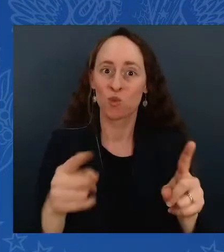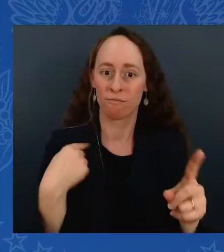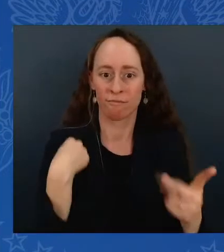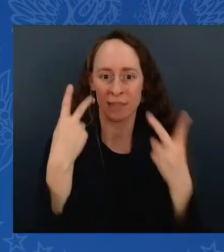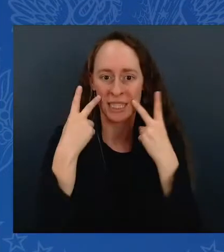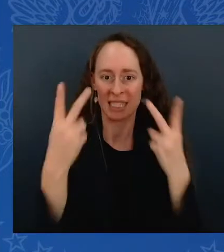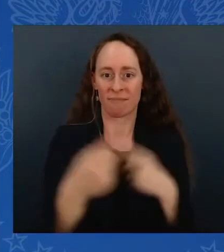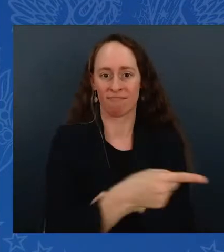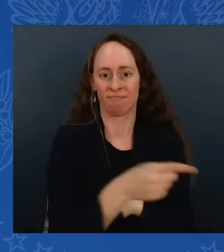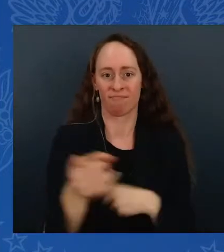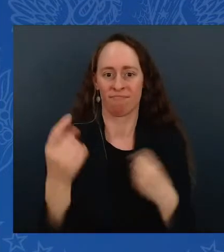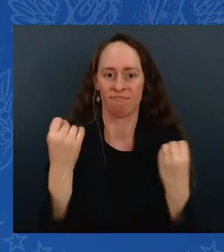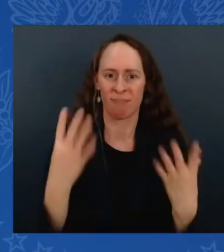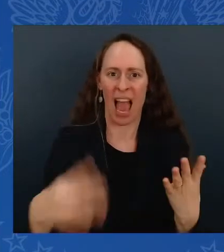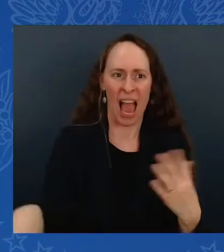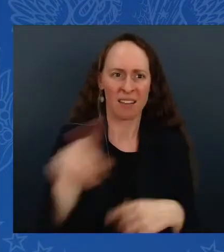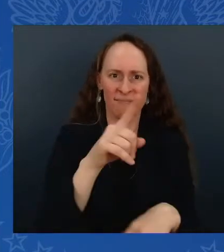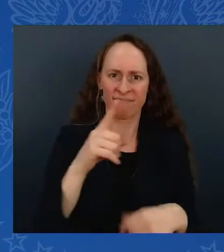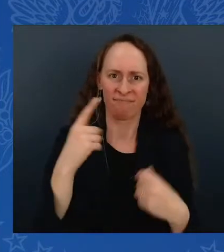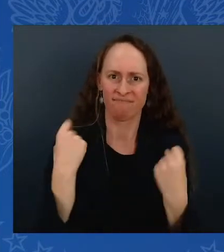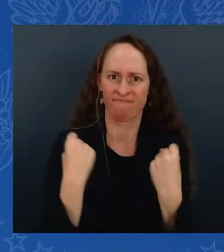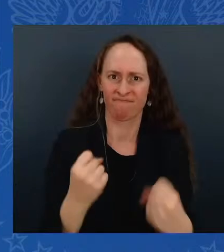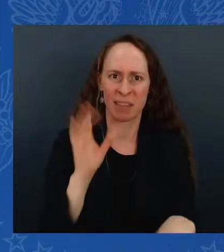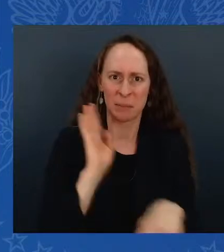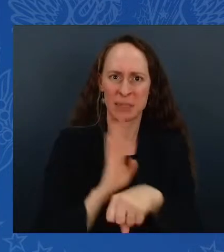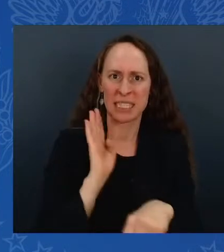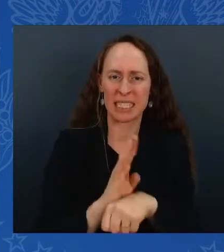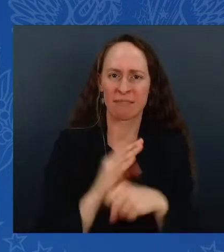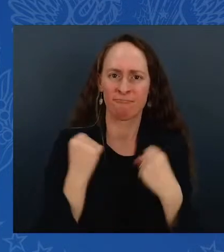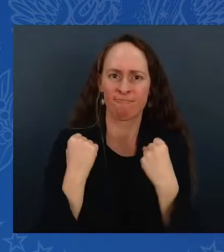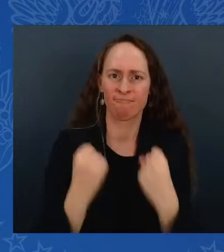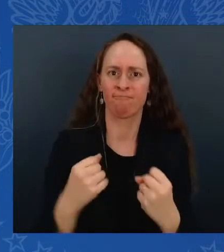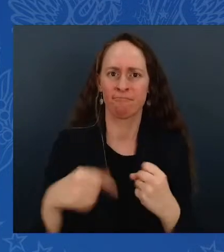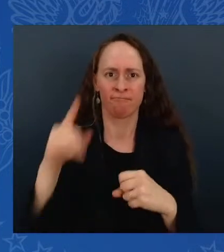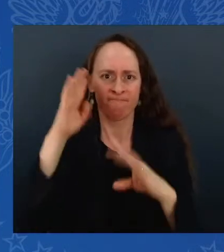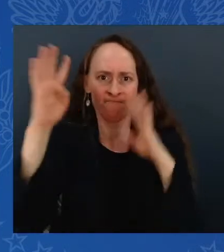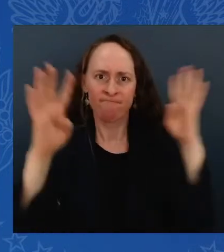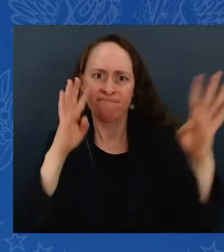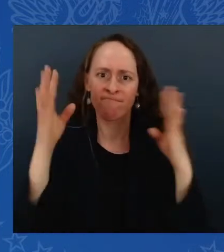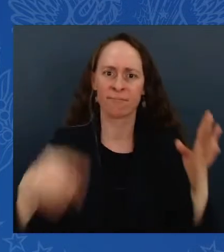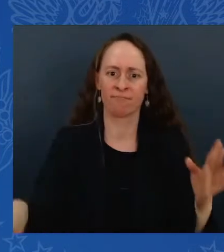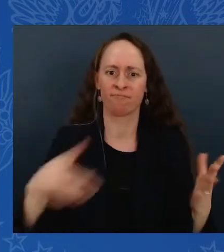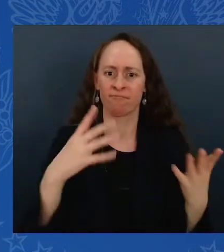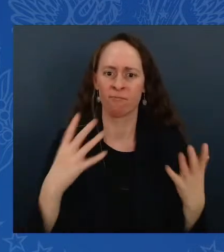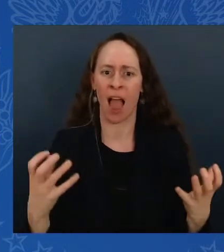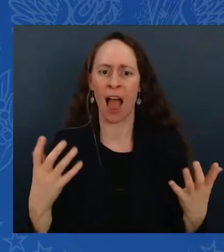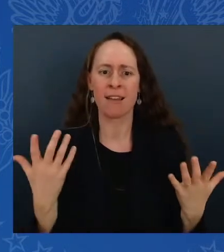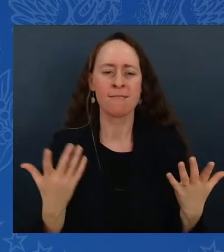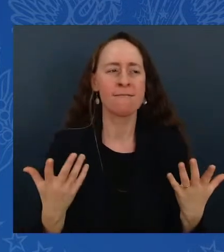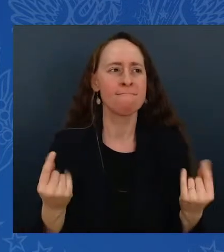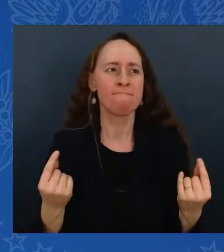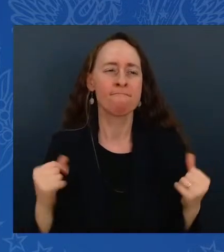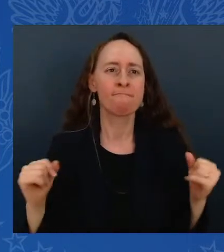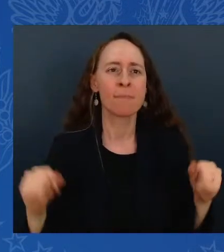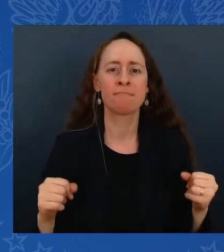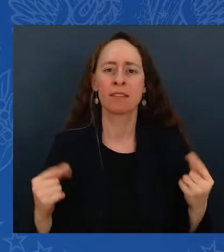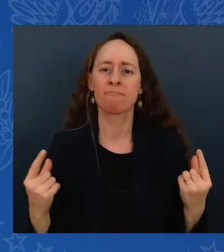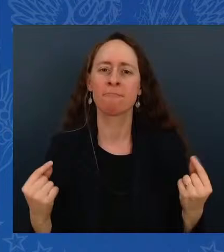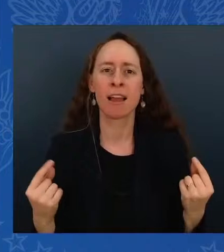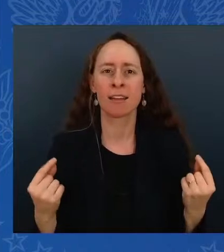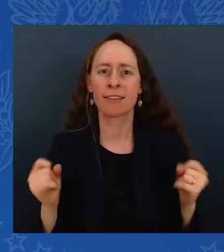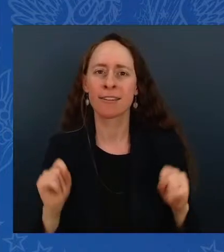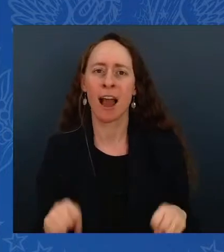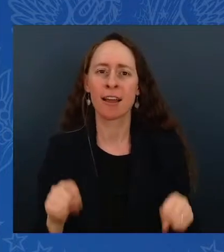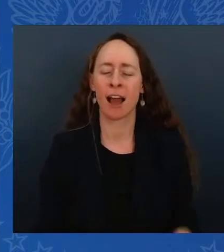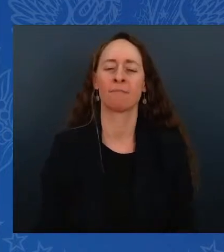who embody that sense of possibilities. I spent more time with Xi Jinping than any world leader has. Over 90 hours